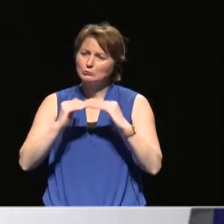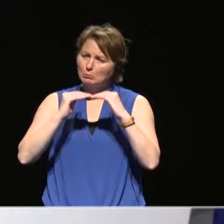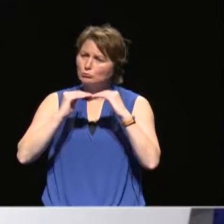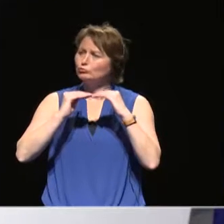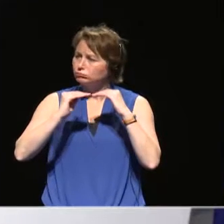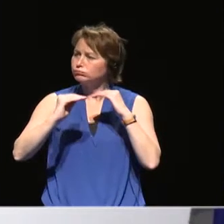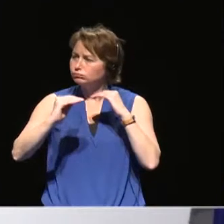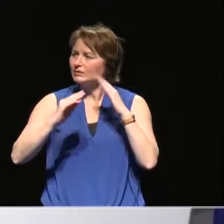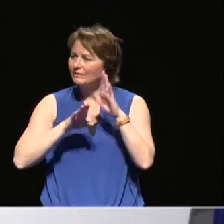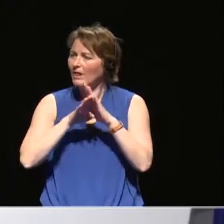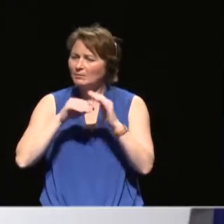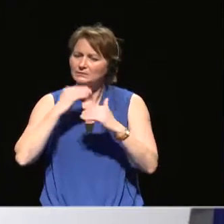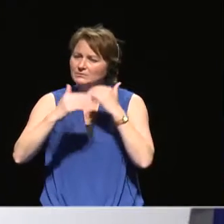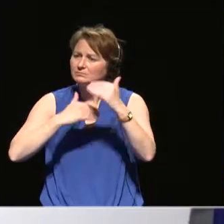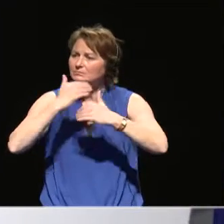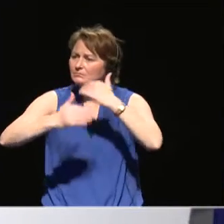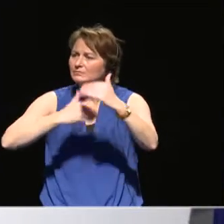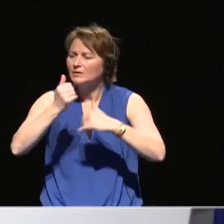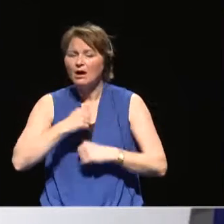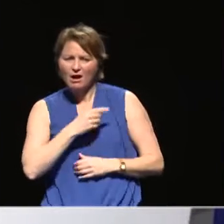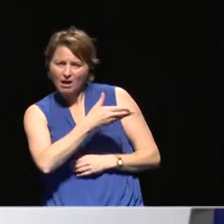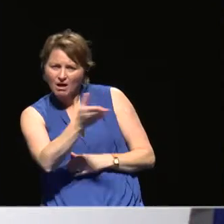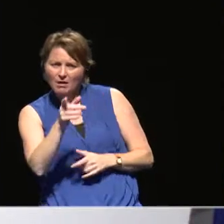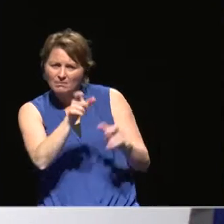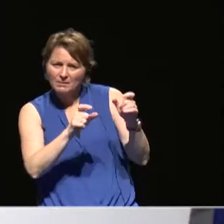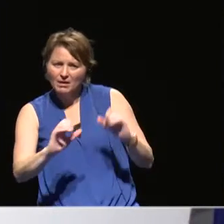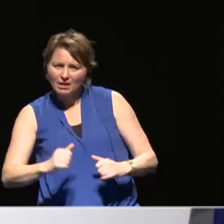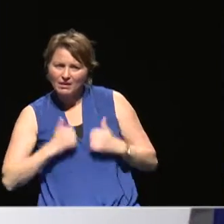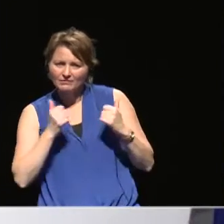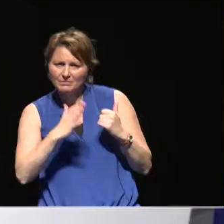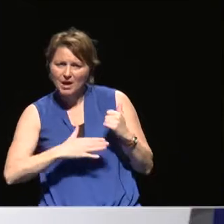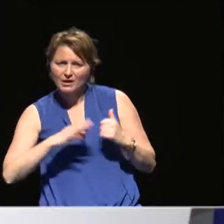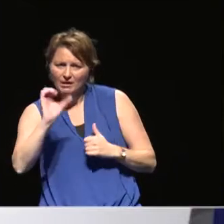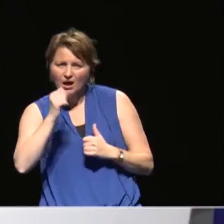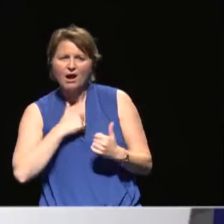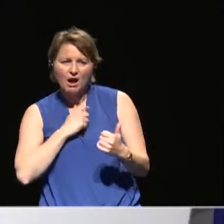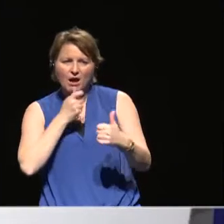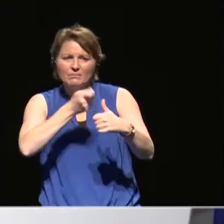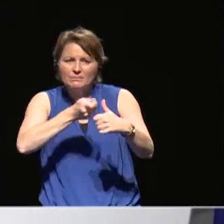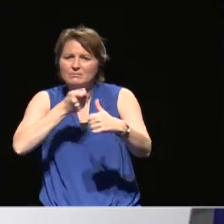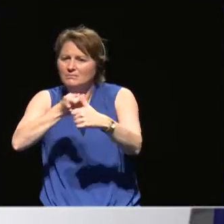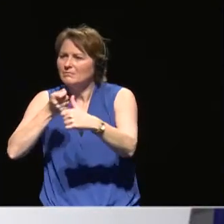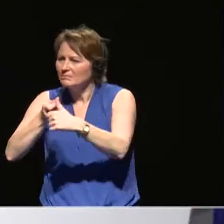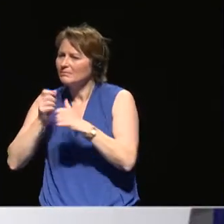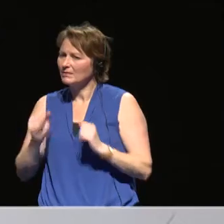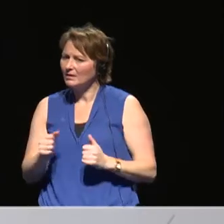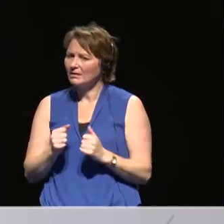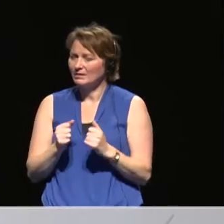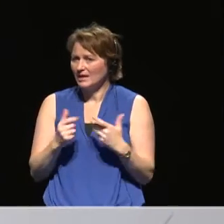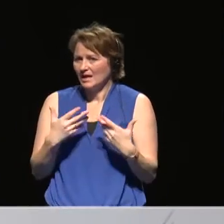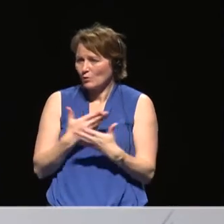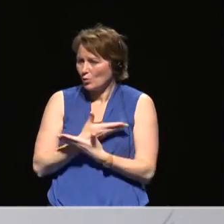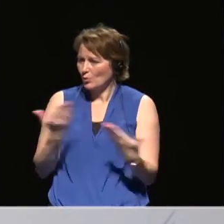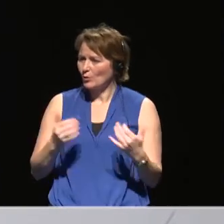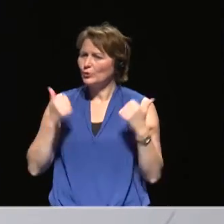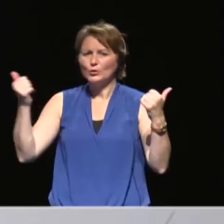development corresponding to the needs of the population without good